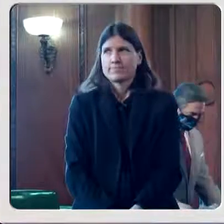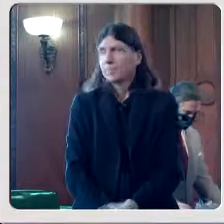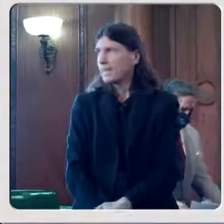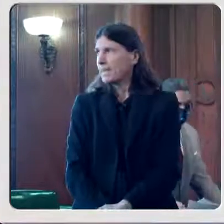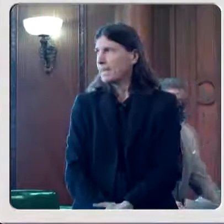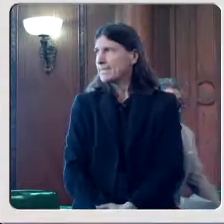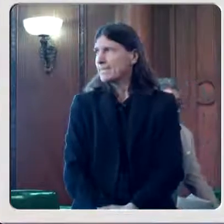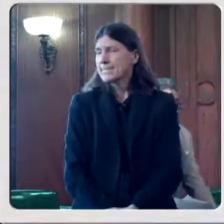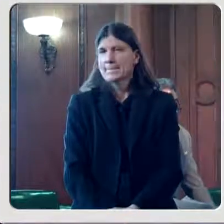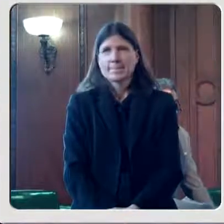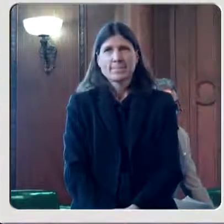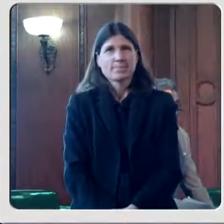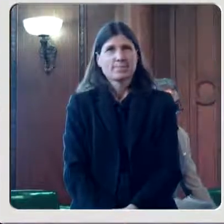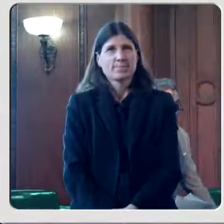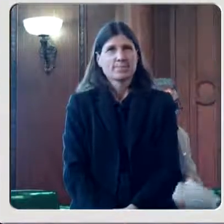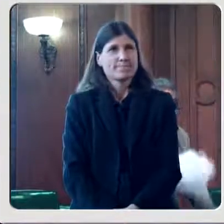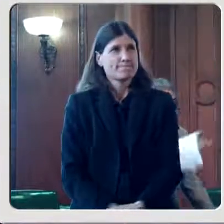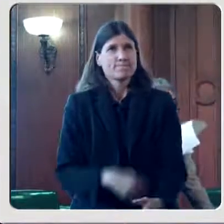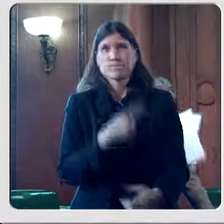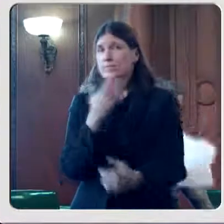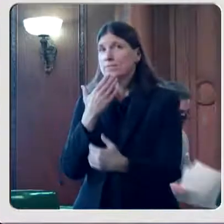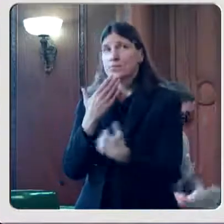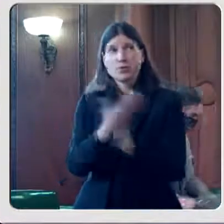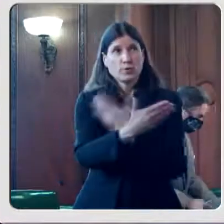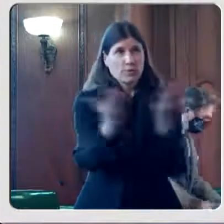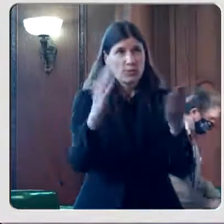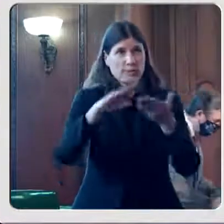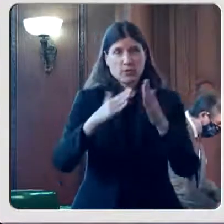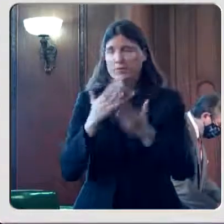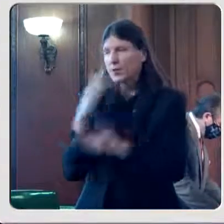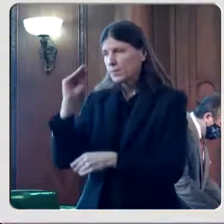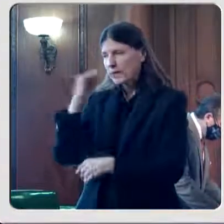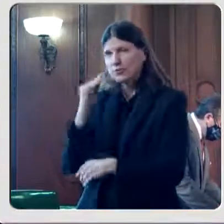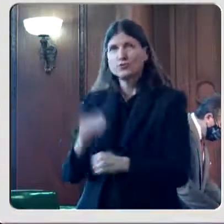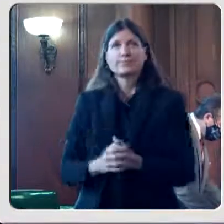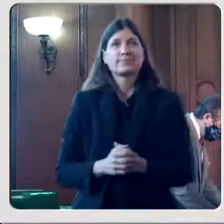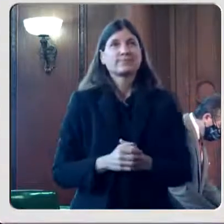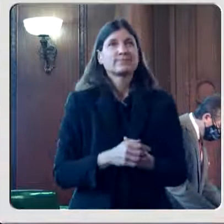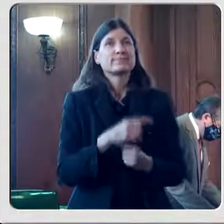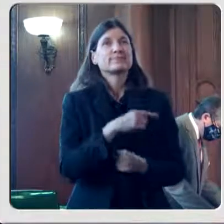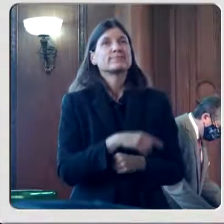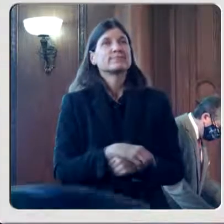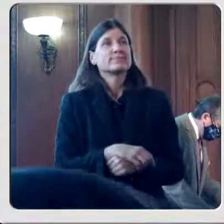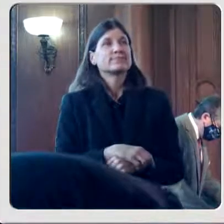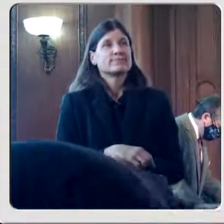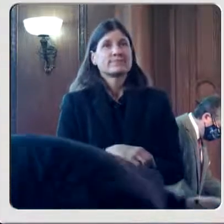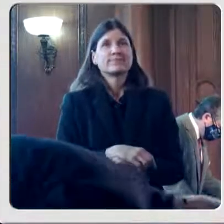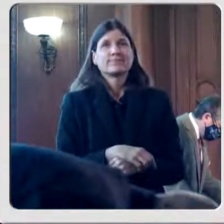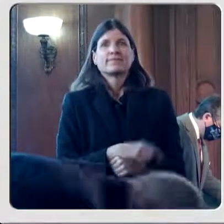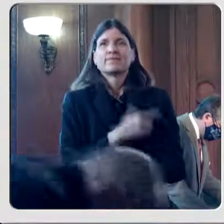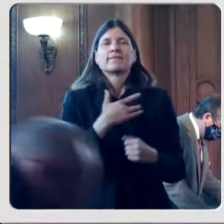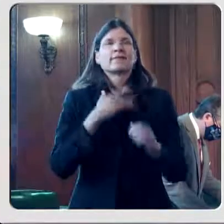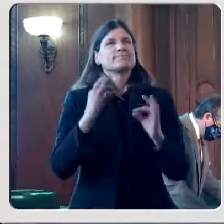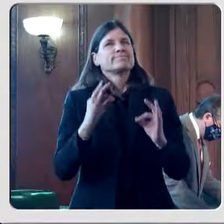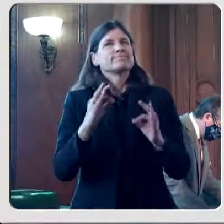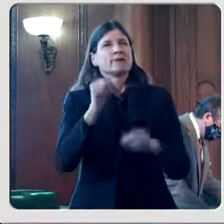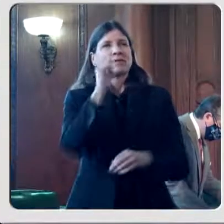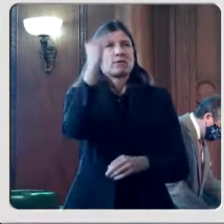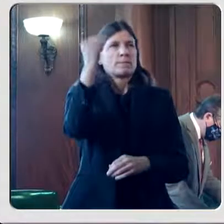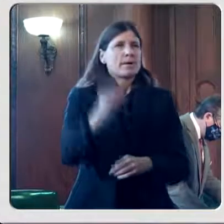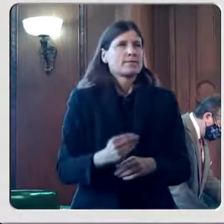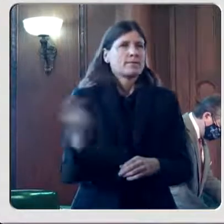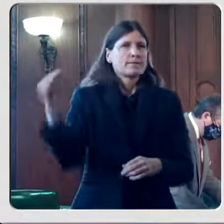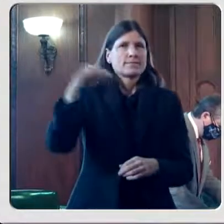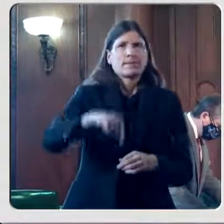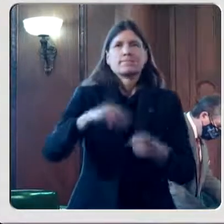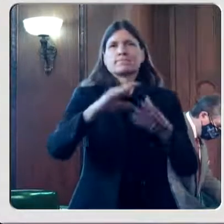Good morning, everybody, and thank you, Mr. Mayor, as always, for these opportunities and for the collaboration with your team. So the rate